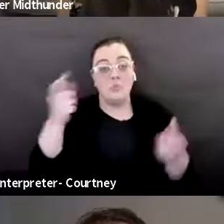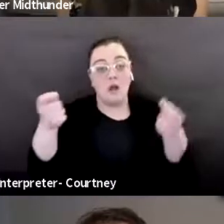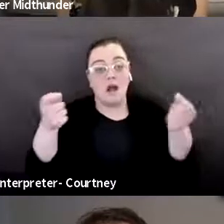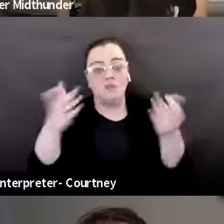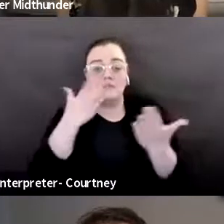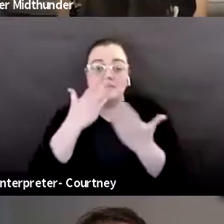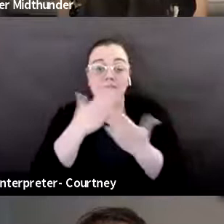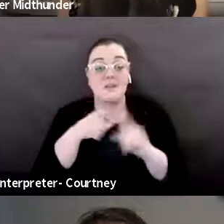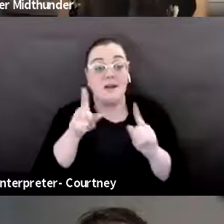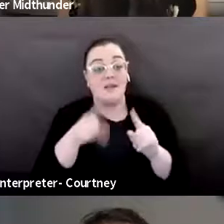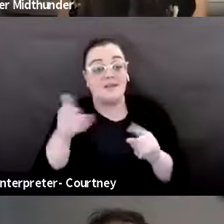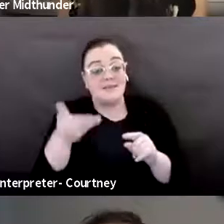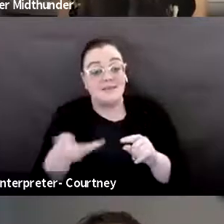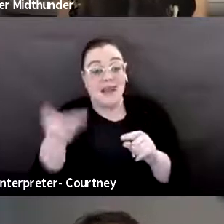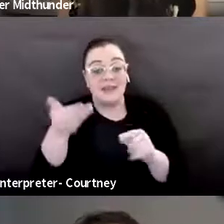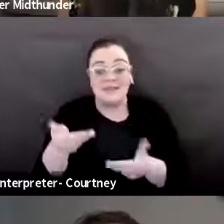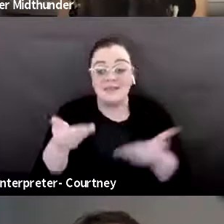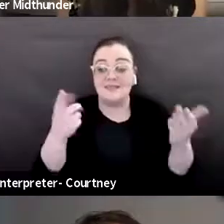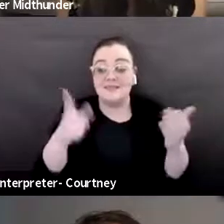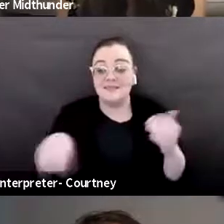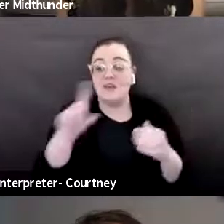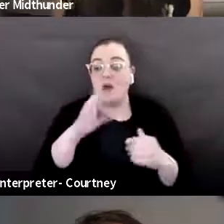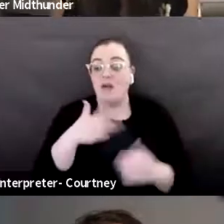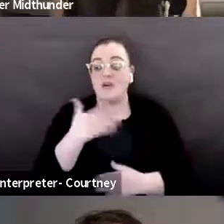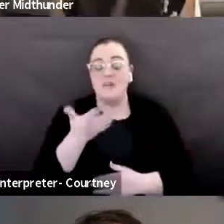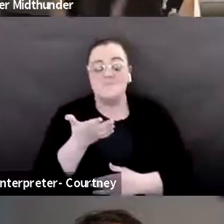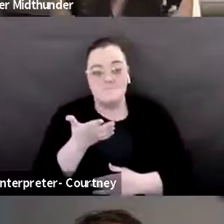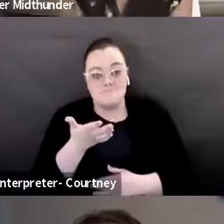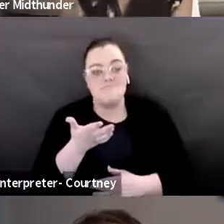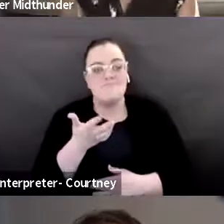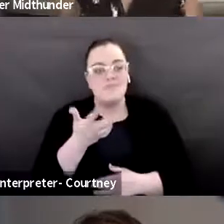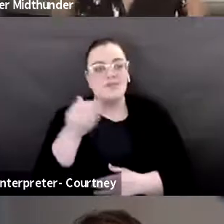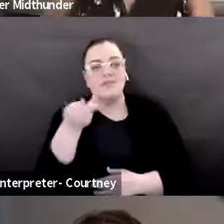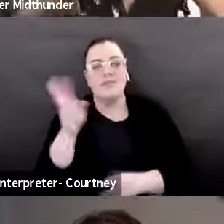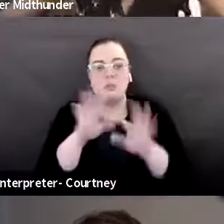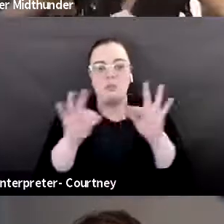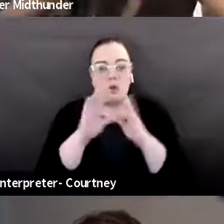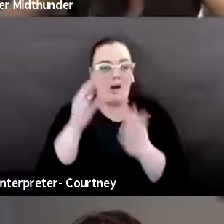as guests also, I think these are the takeaways for me. And I